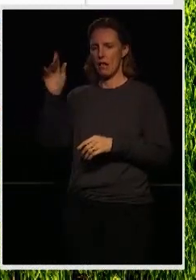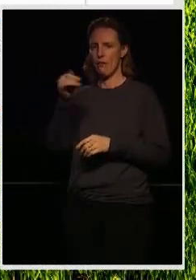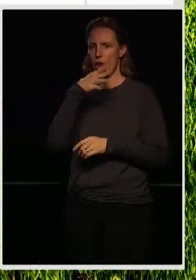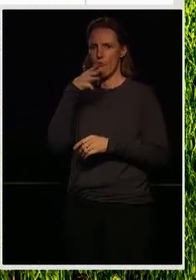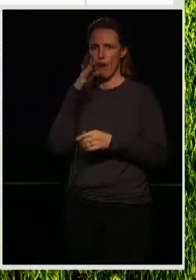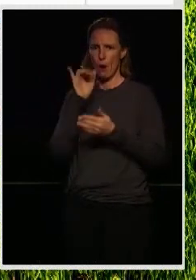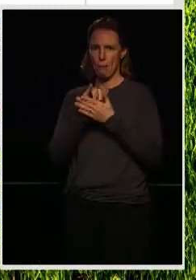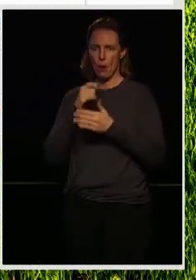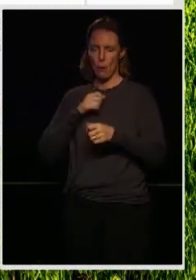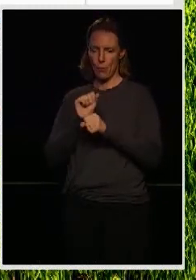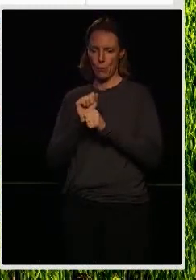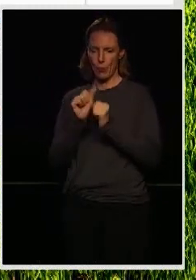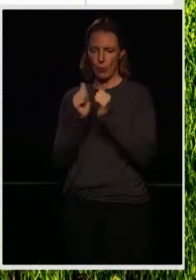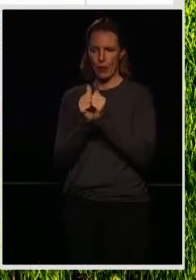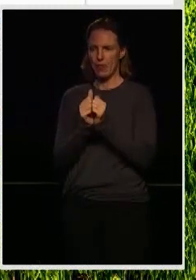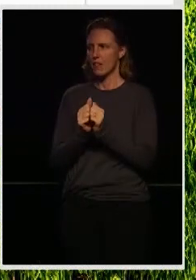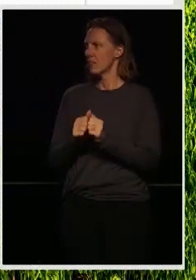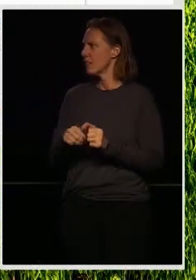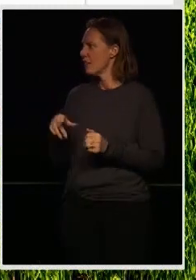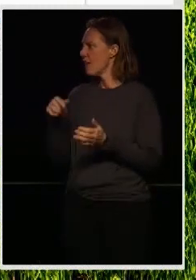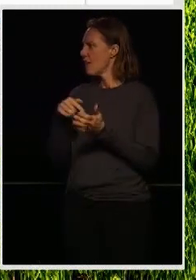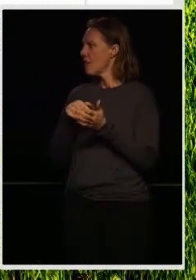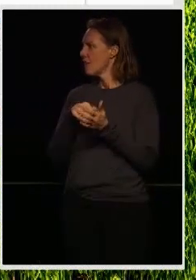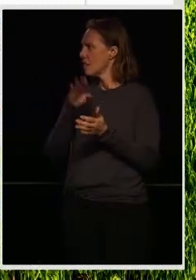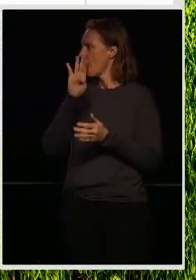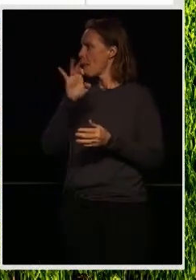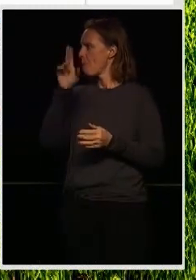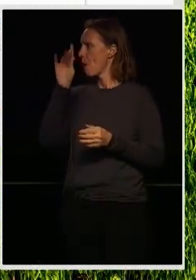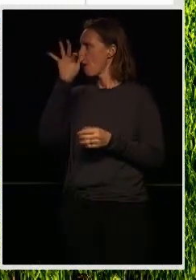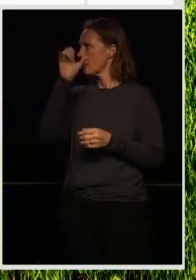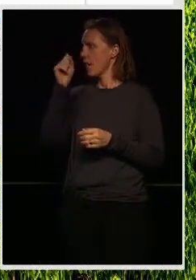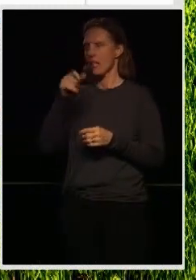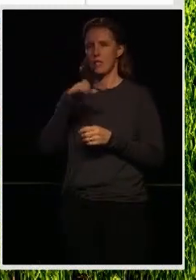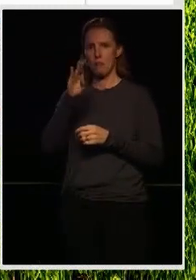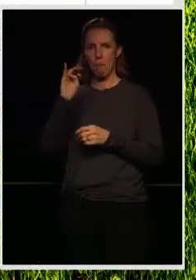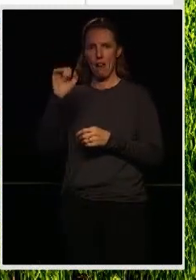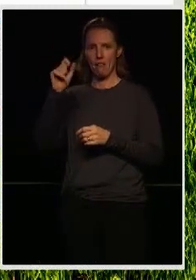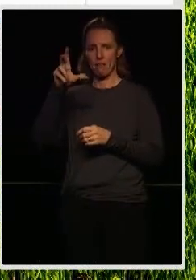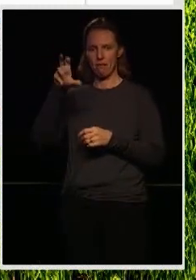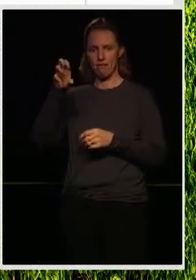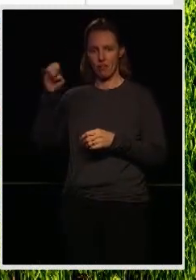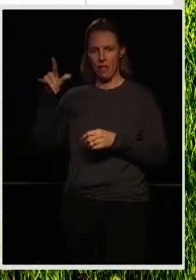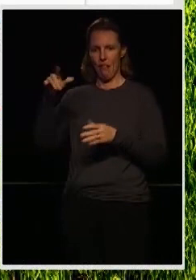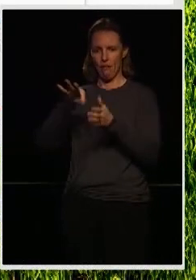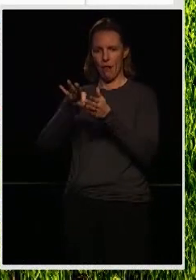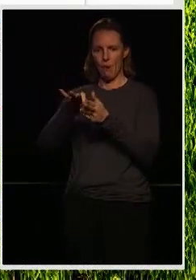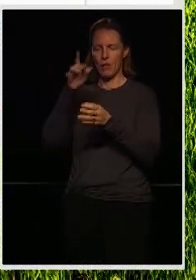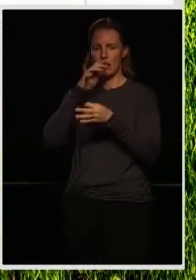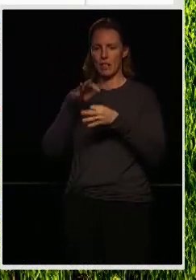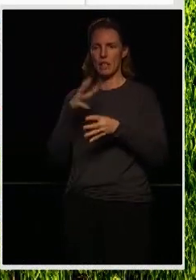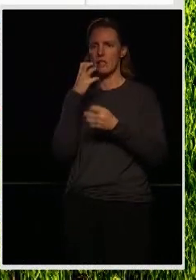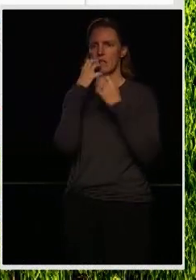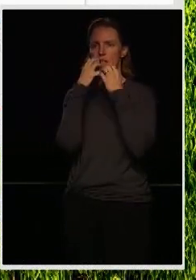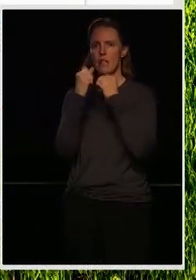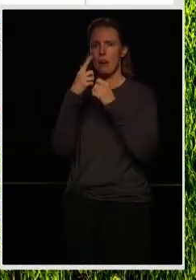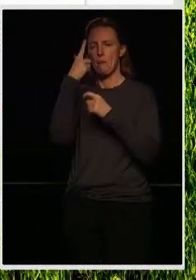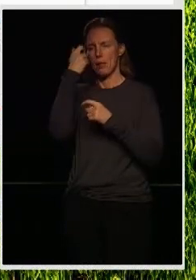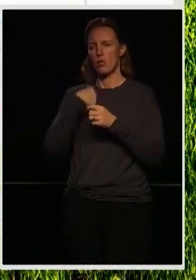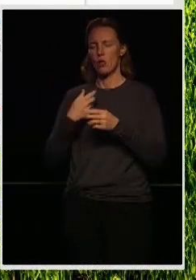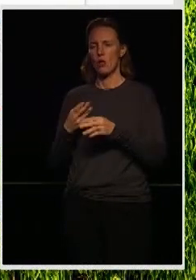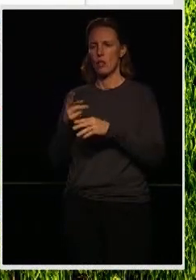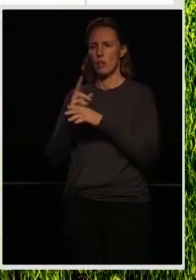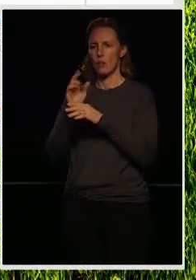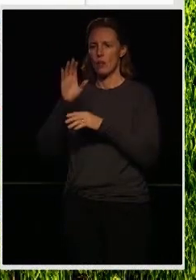that we work with. This bulk tank somatic cell count is critical because it's used to determine the quality